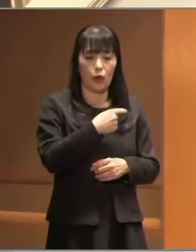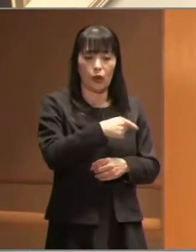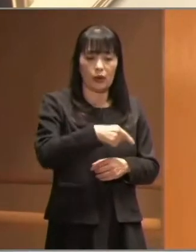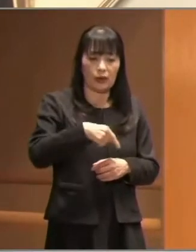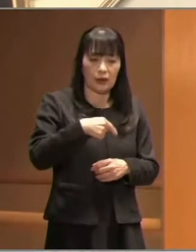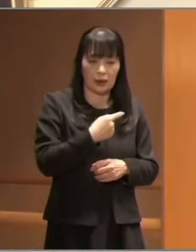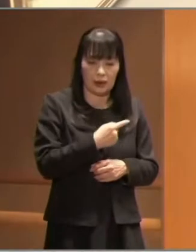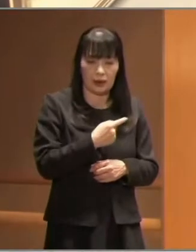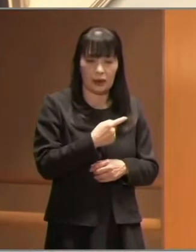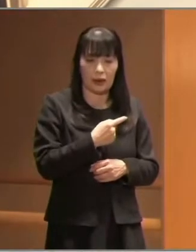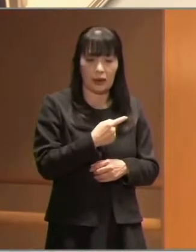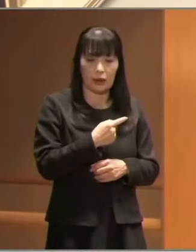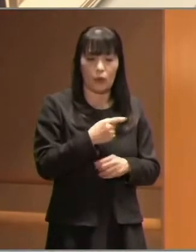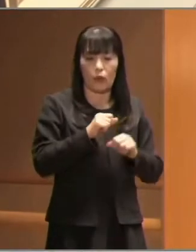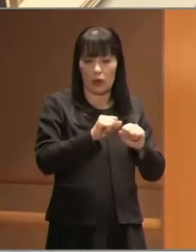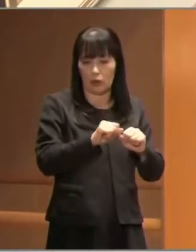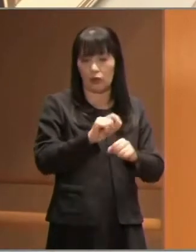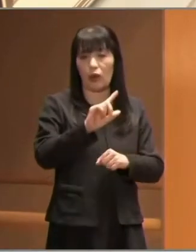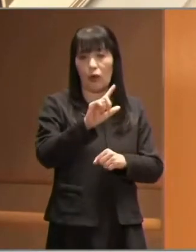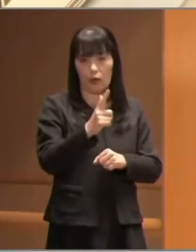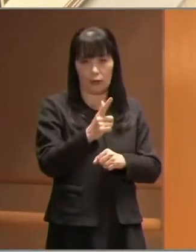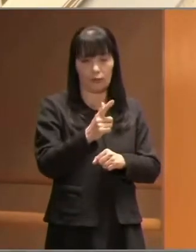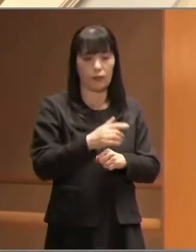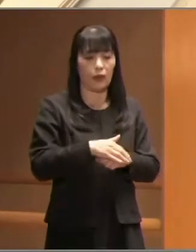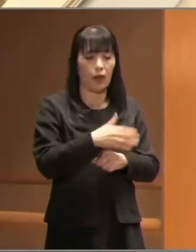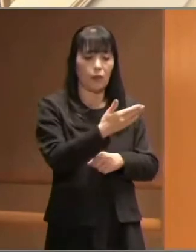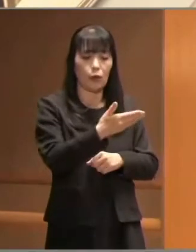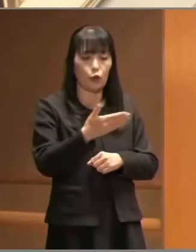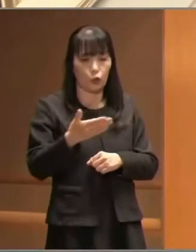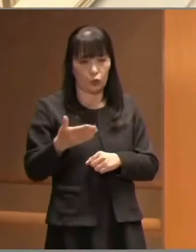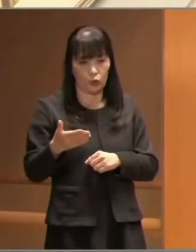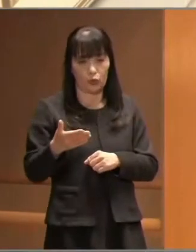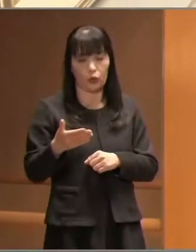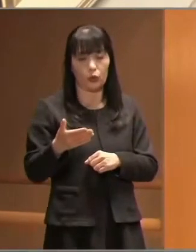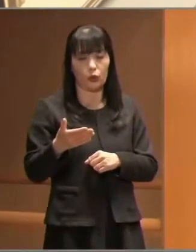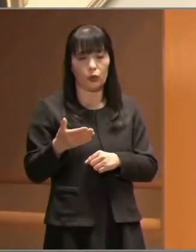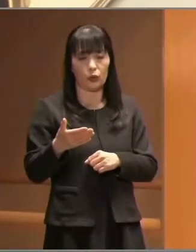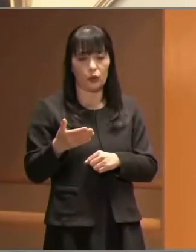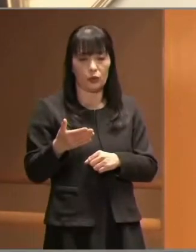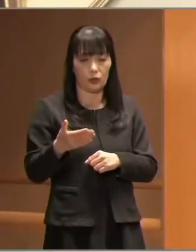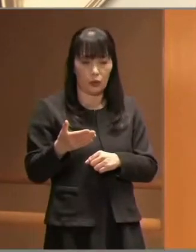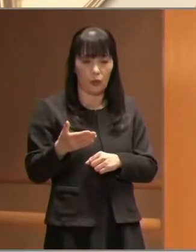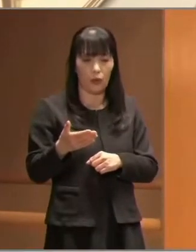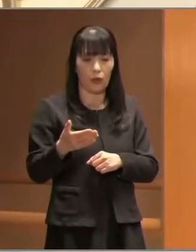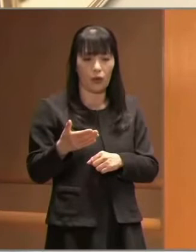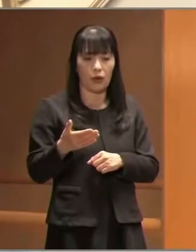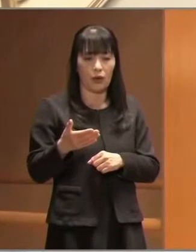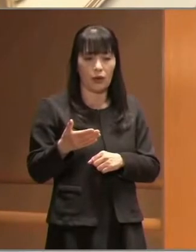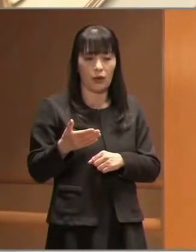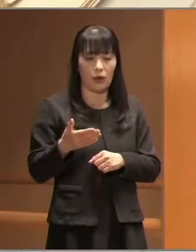want. So it's not their intention, but they're just